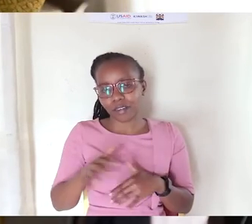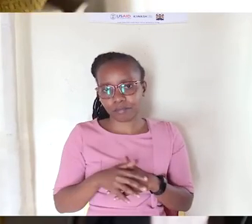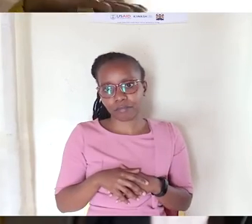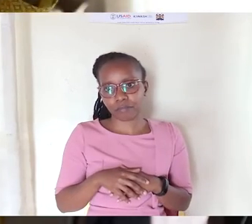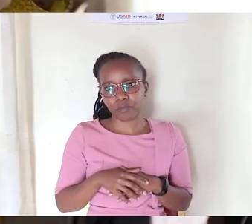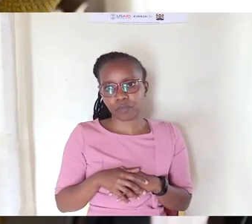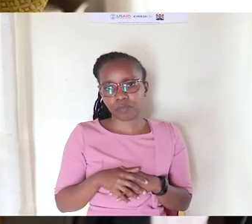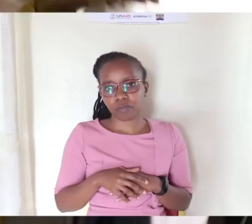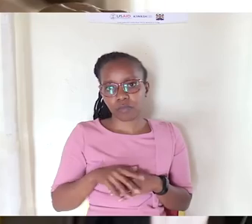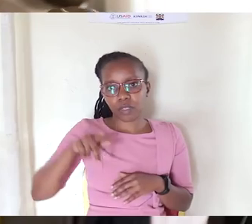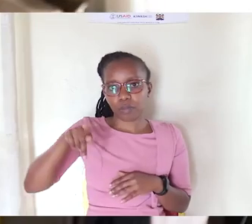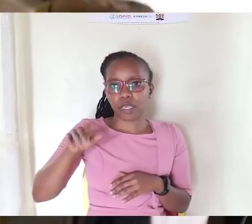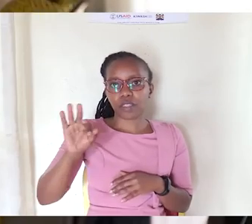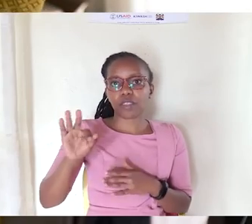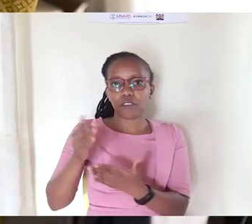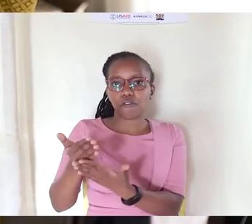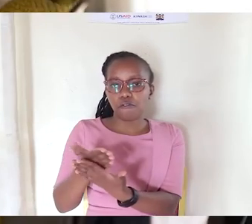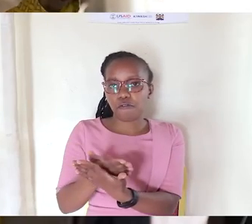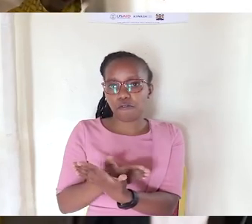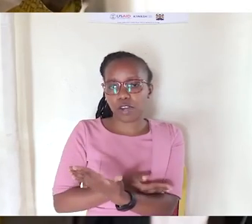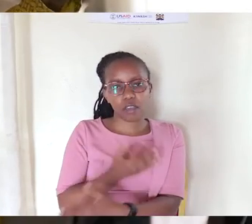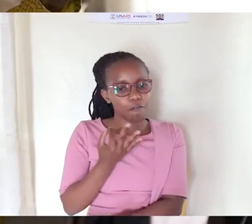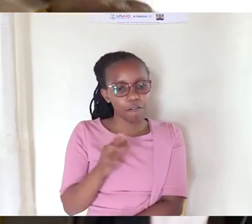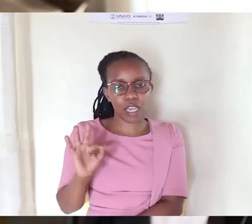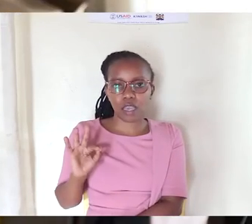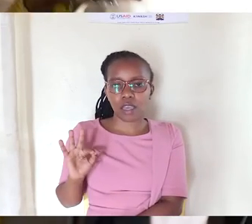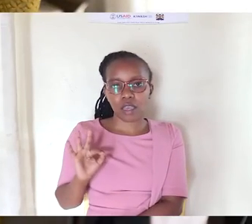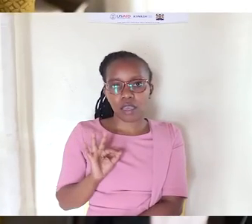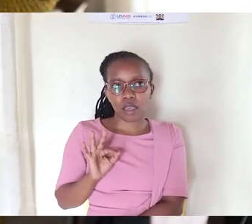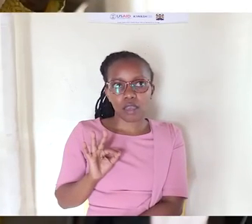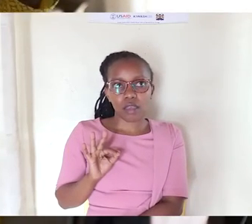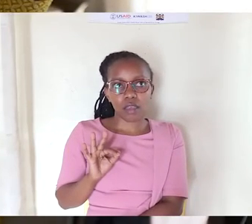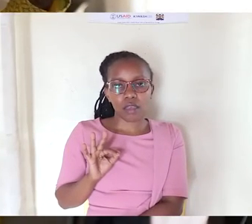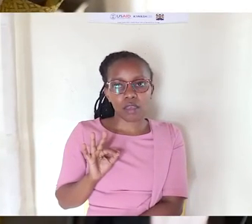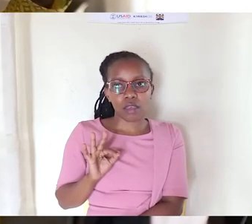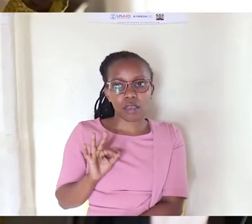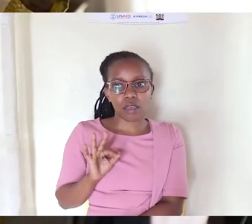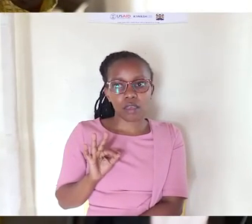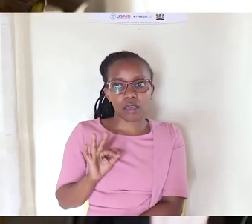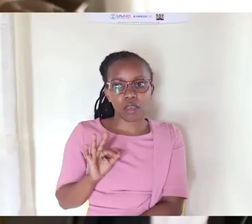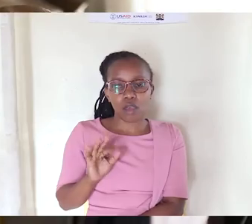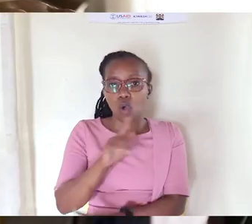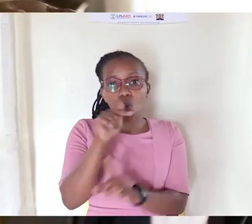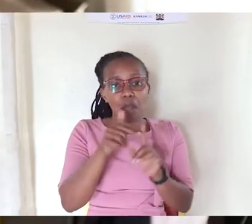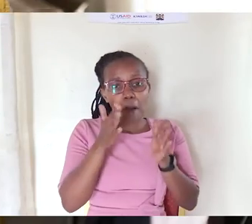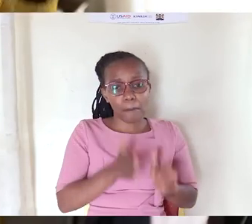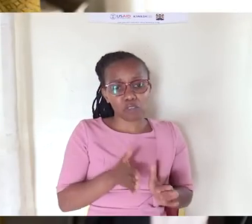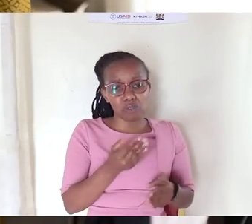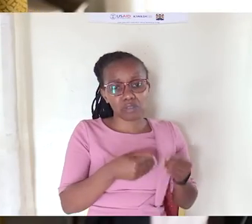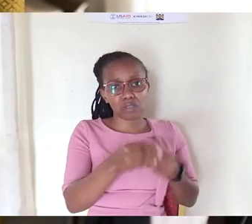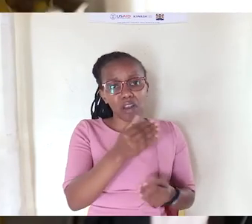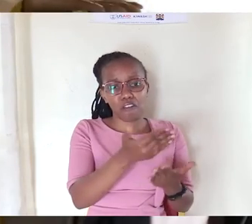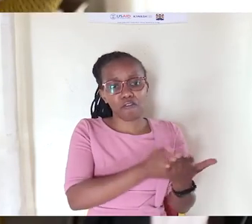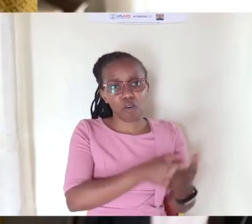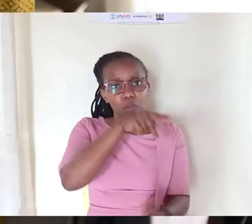that P3 forms are free. And in the event that we find anybody selling it, we must